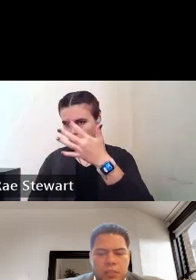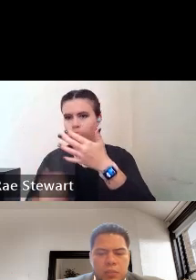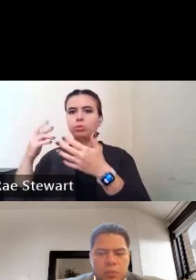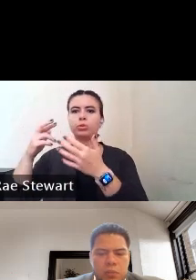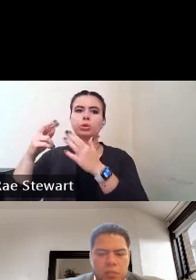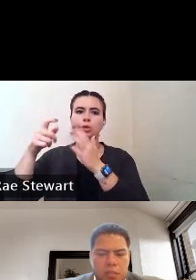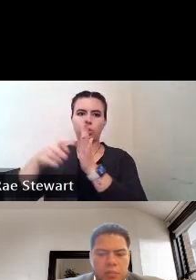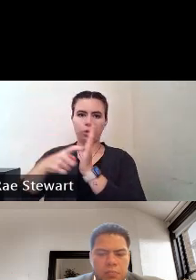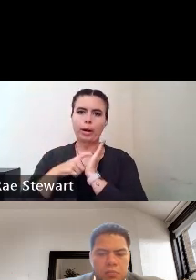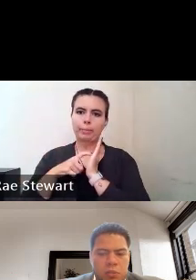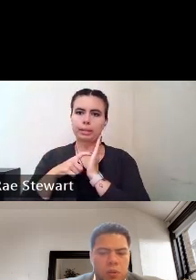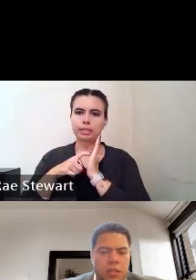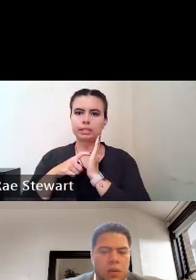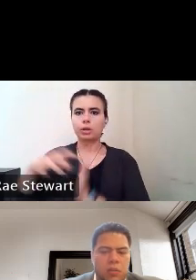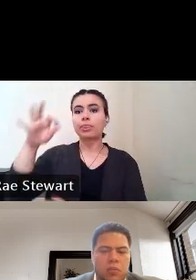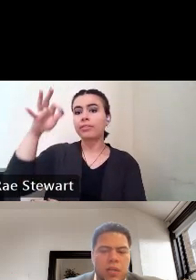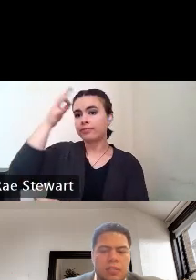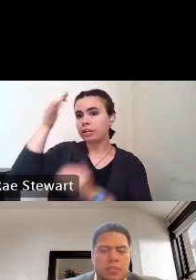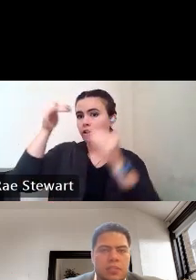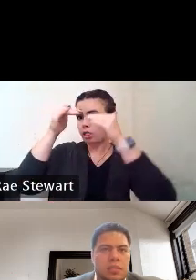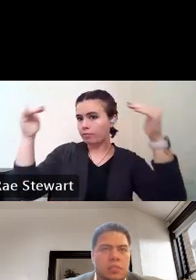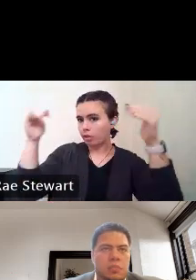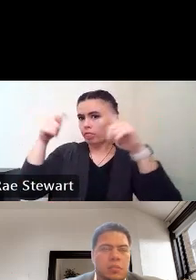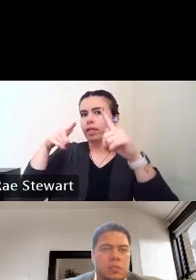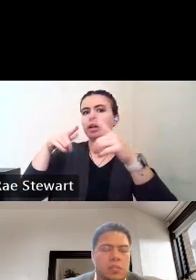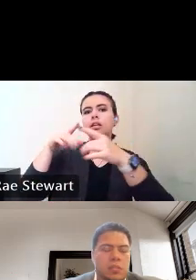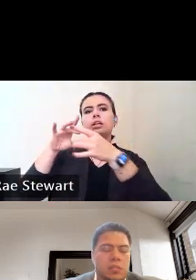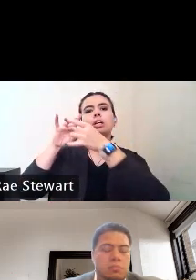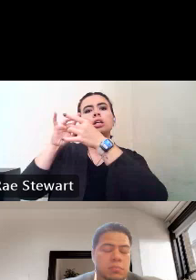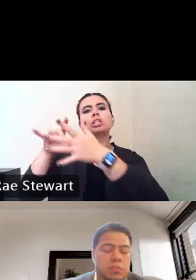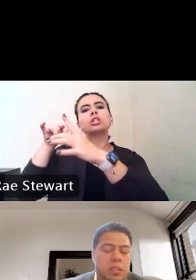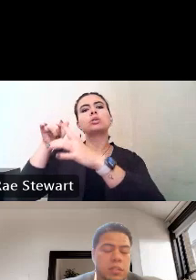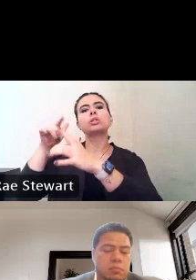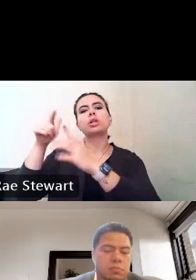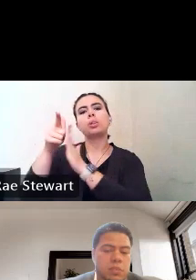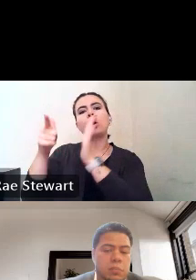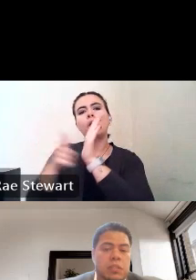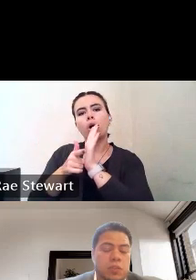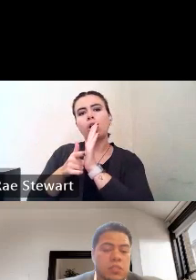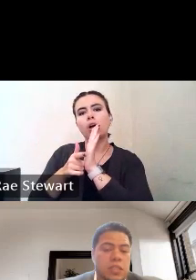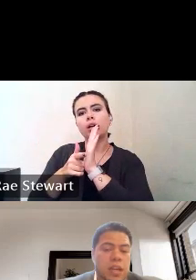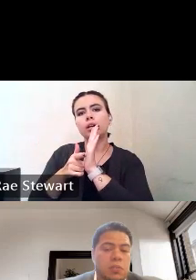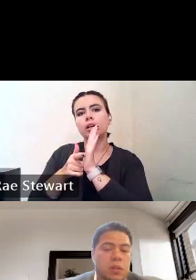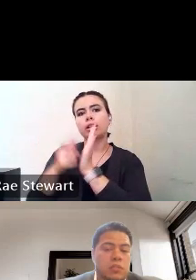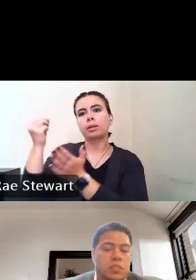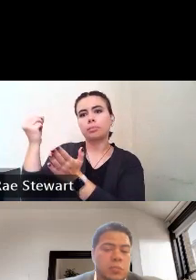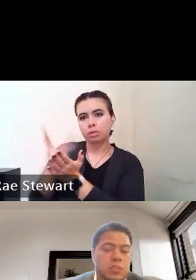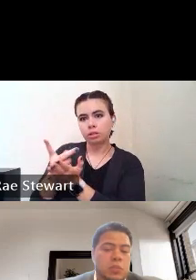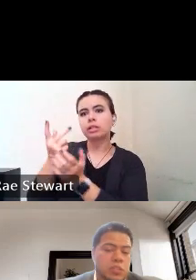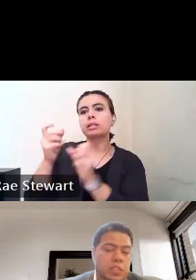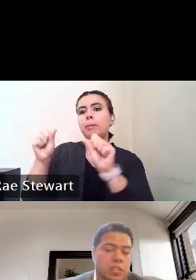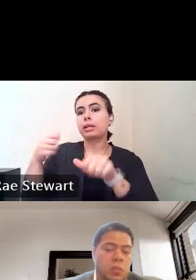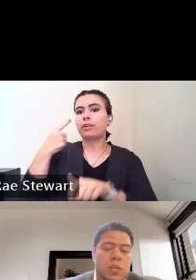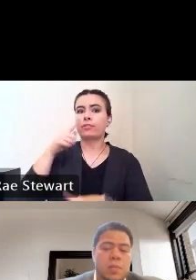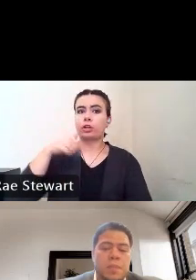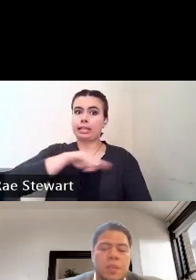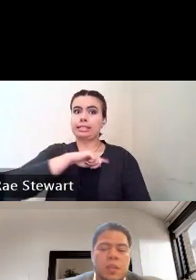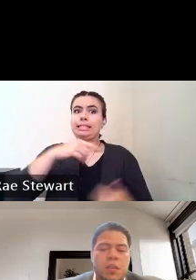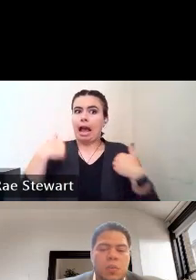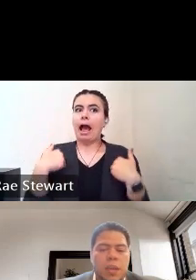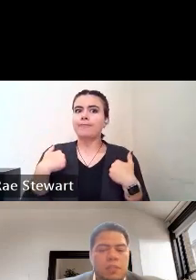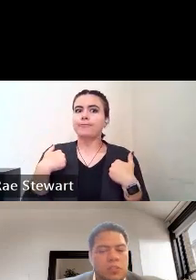level, this includes the law that authorizes the ability for us to have rural health transformation, which is H.R.